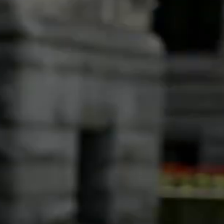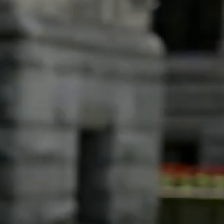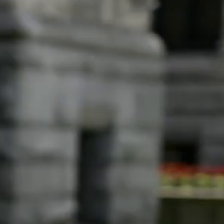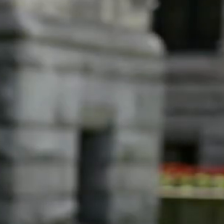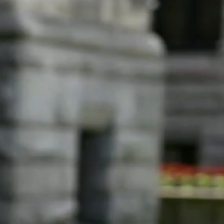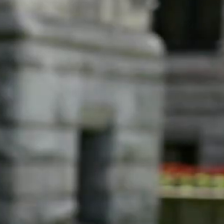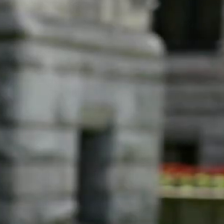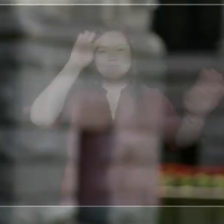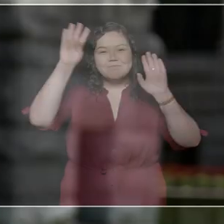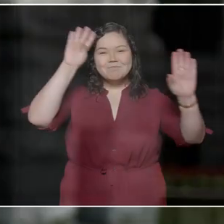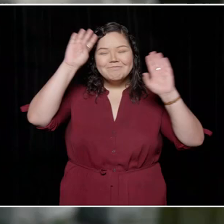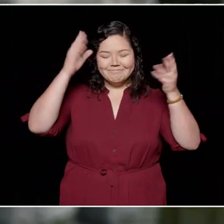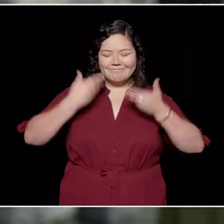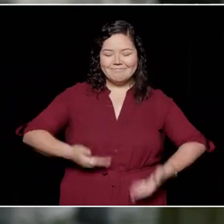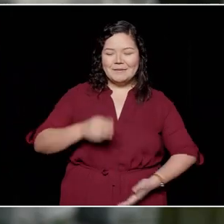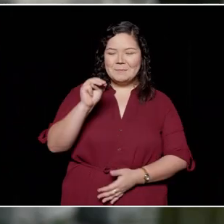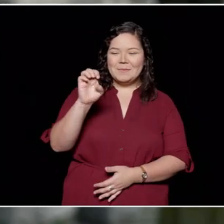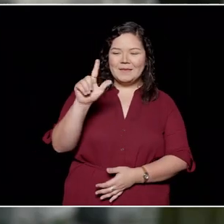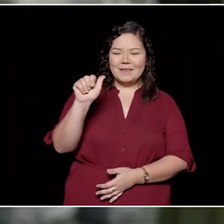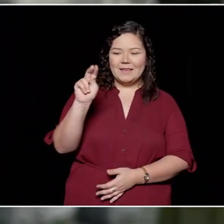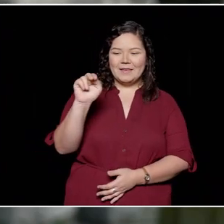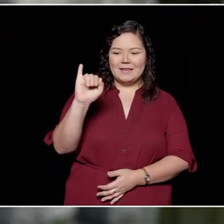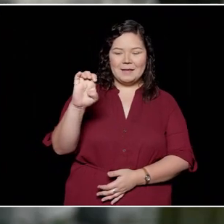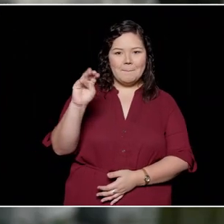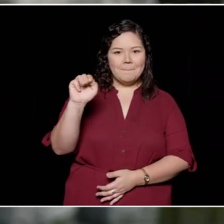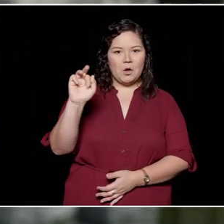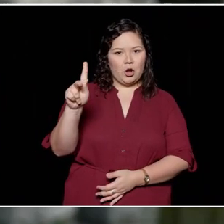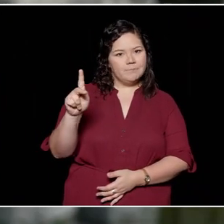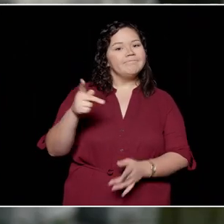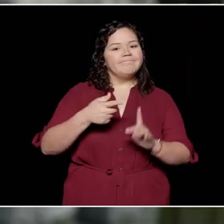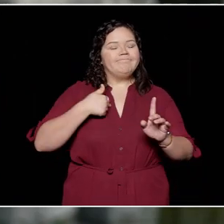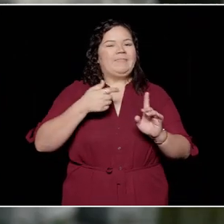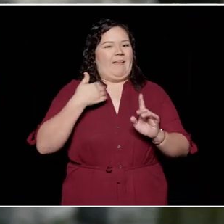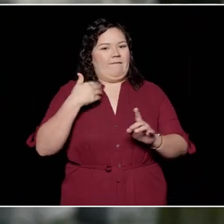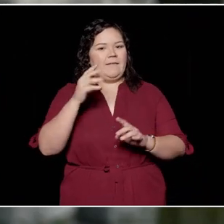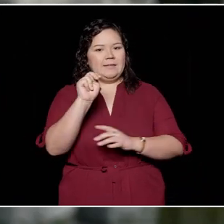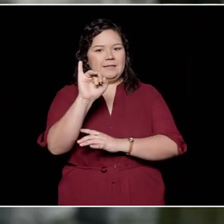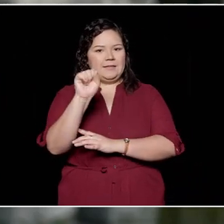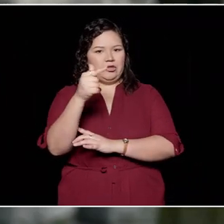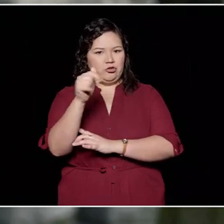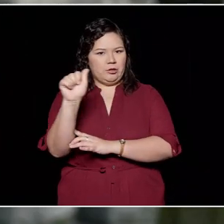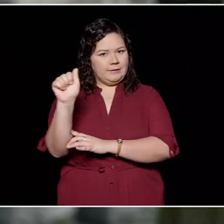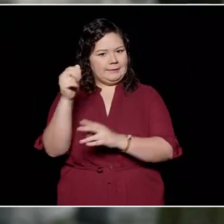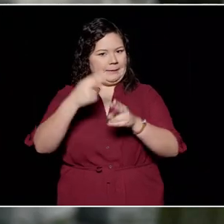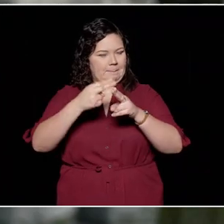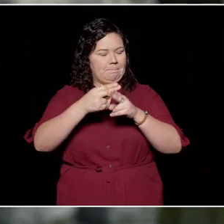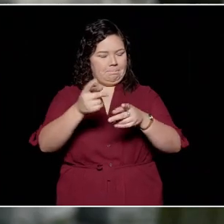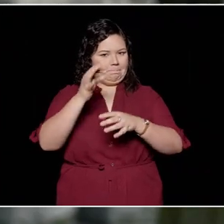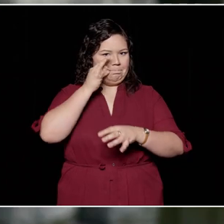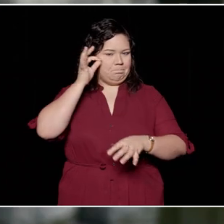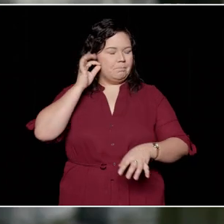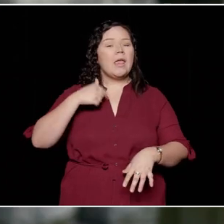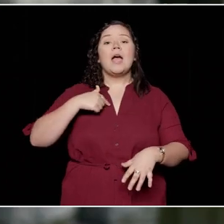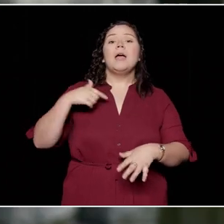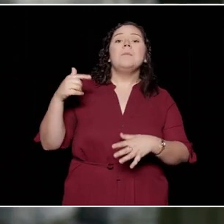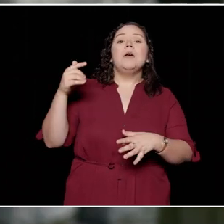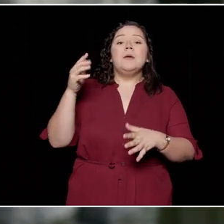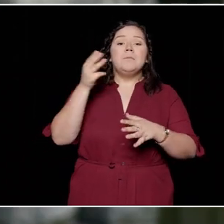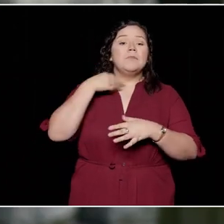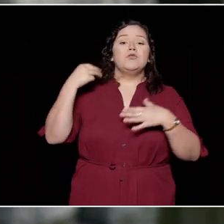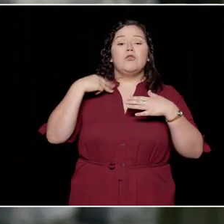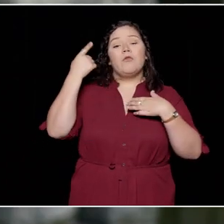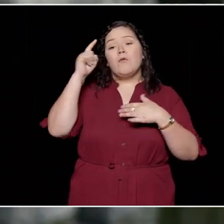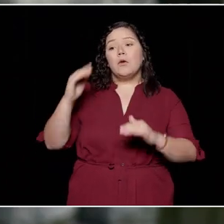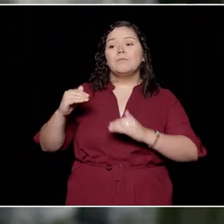Hi everyone, my name's Melanie Mark. My Niskan name's Lahaikwiskak. I'm the MLA for Vancouver Mount Pleasant and Minister of Advanced